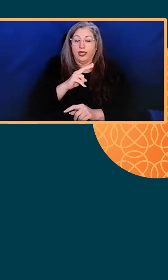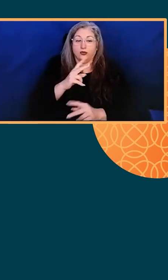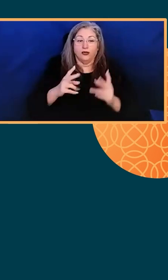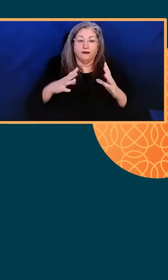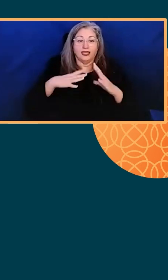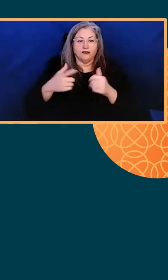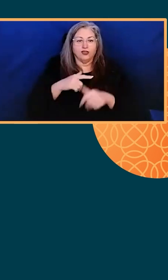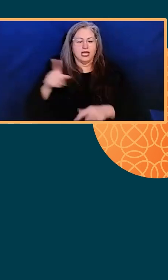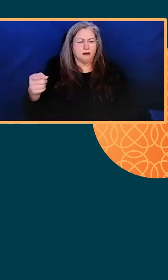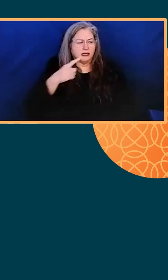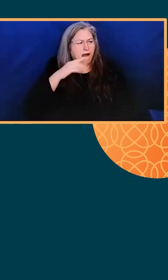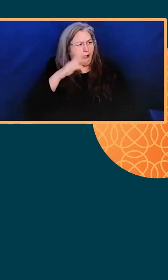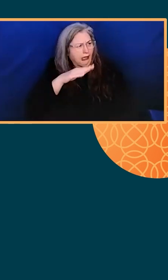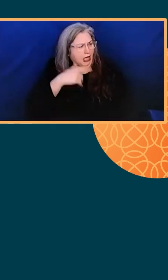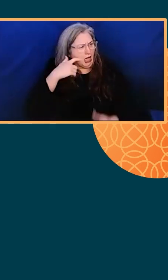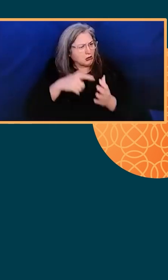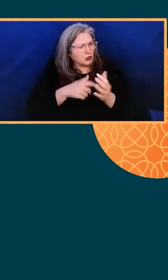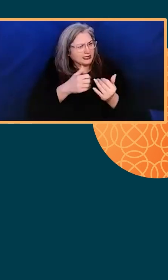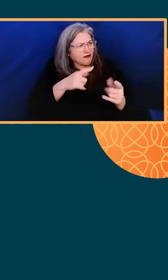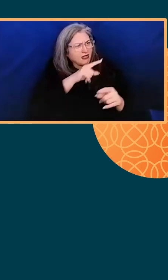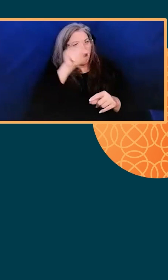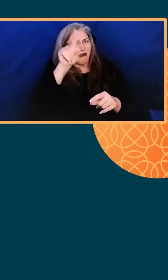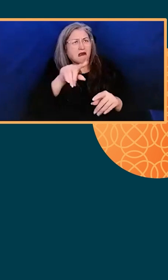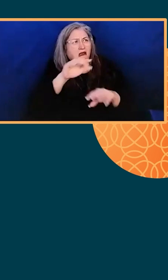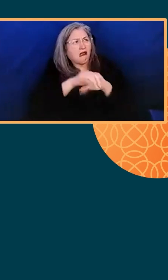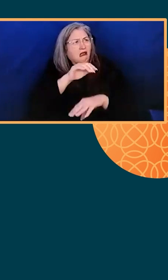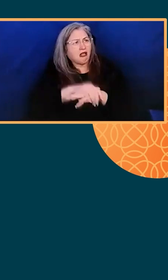said, hey, so I notice everything's in English.